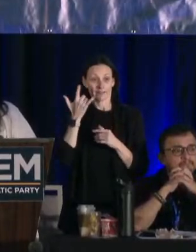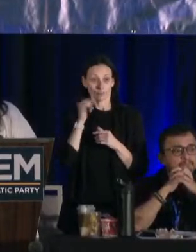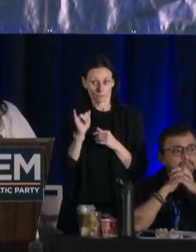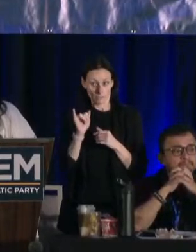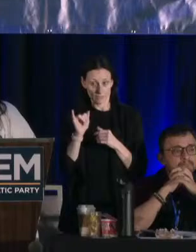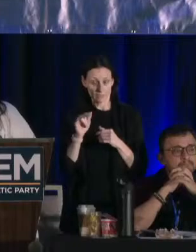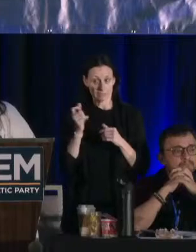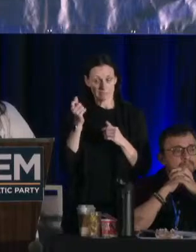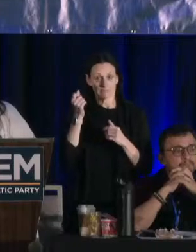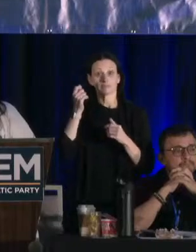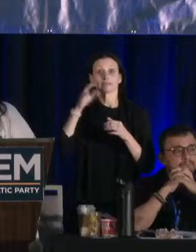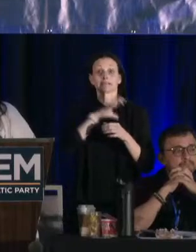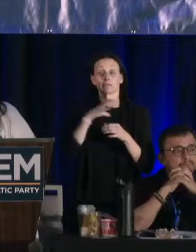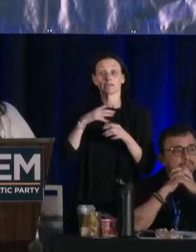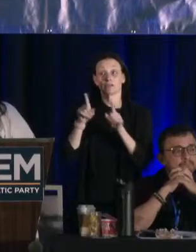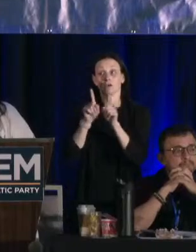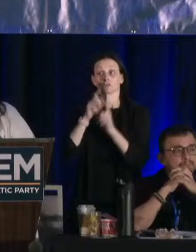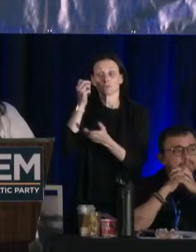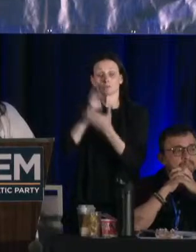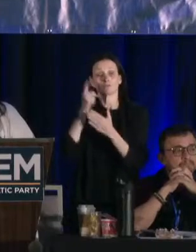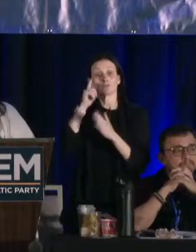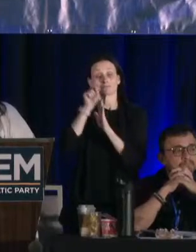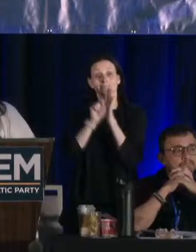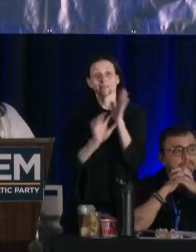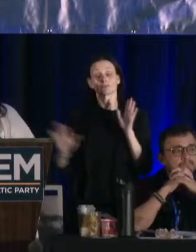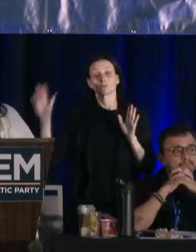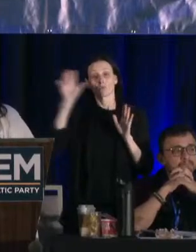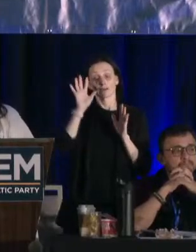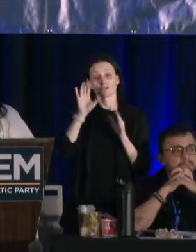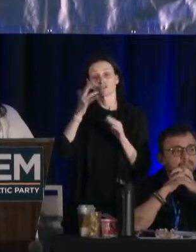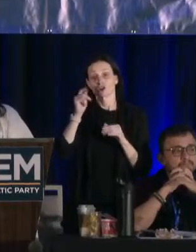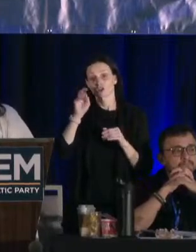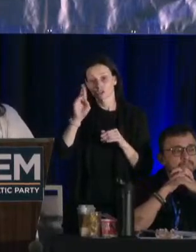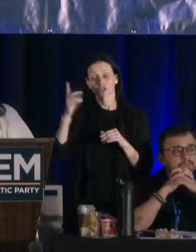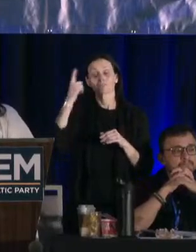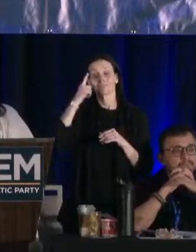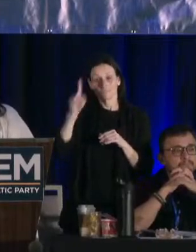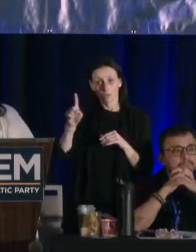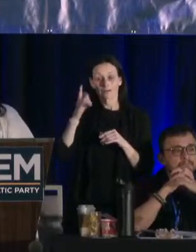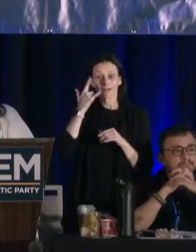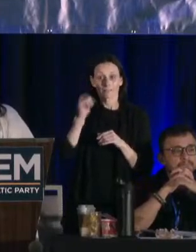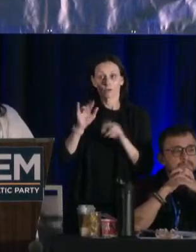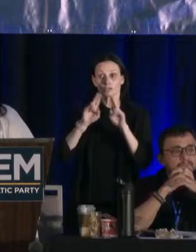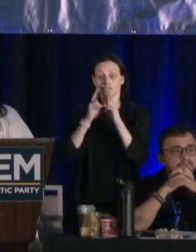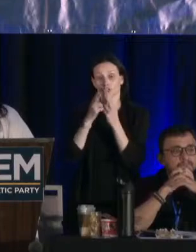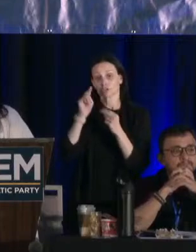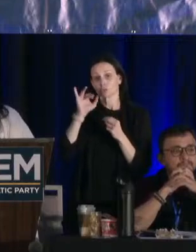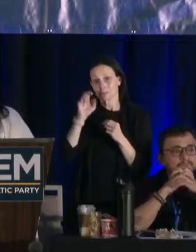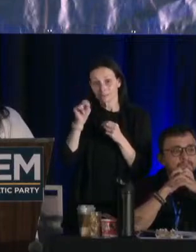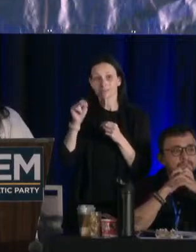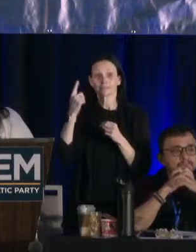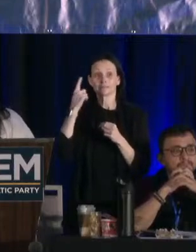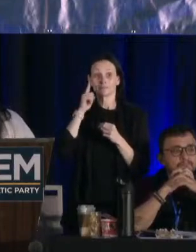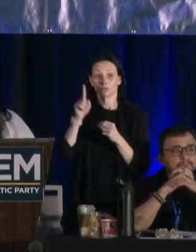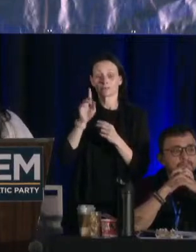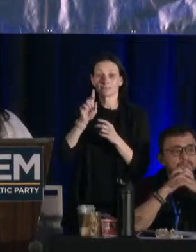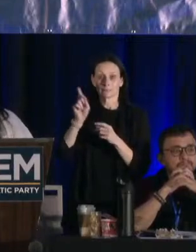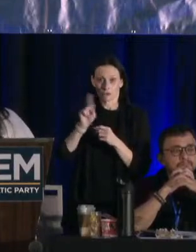The committee also approved a new statewide chartered org of the California Armenian American